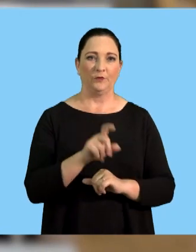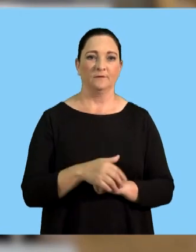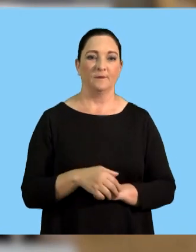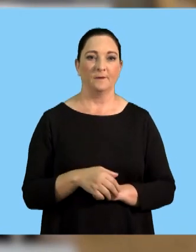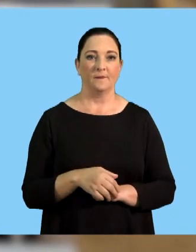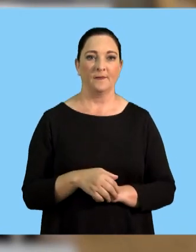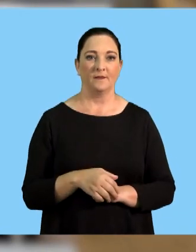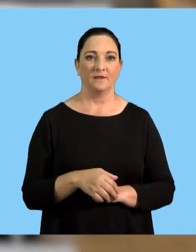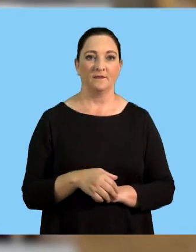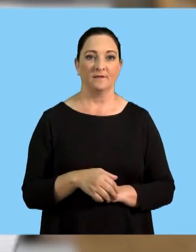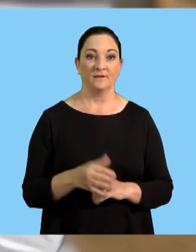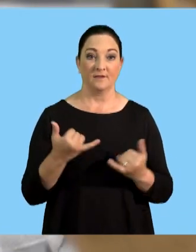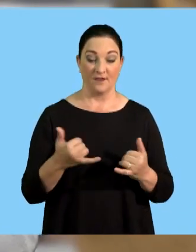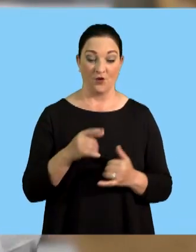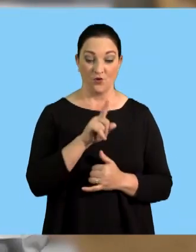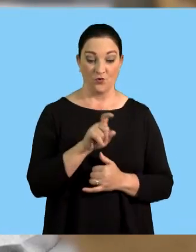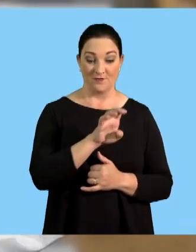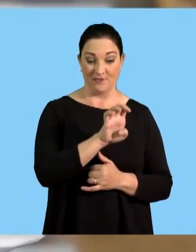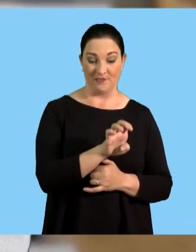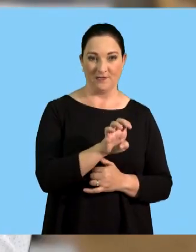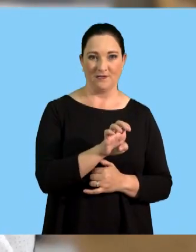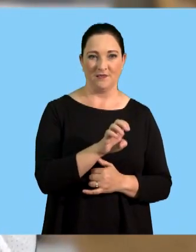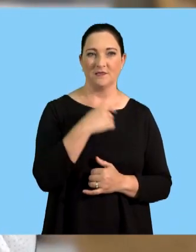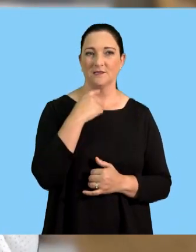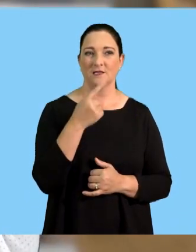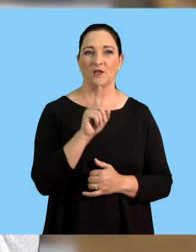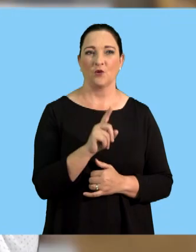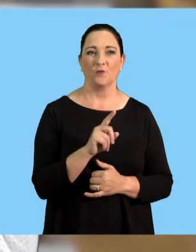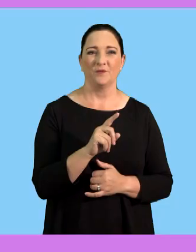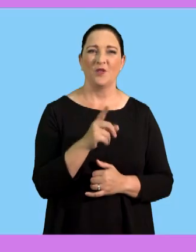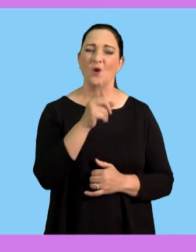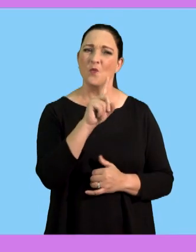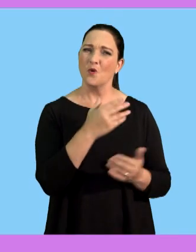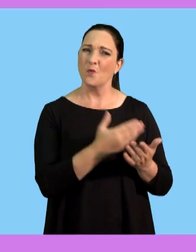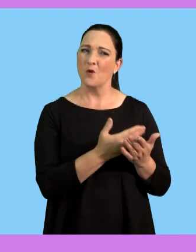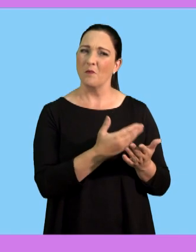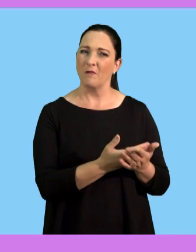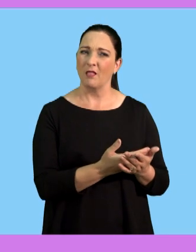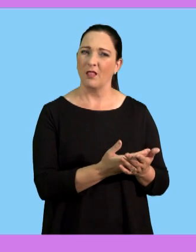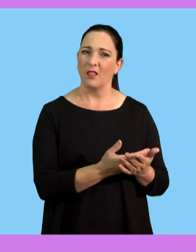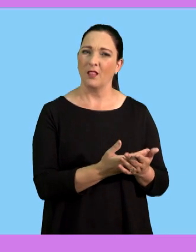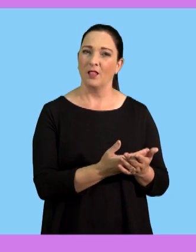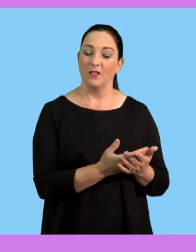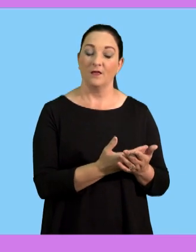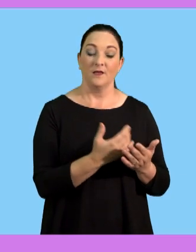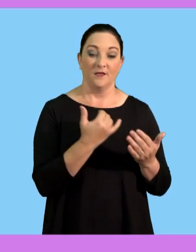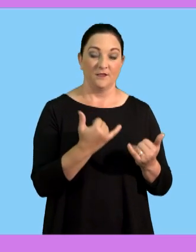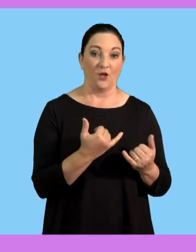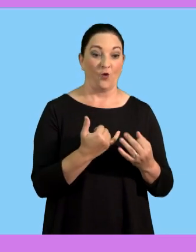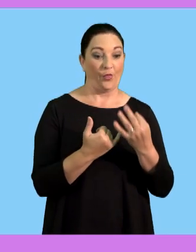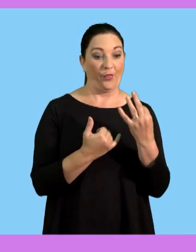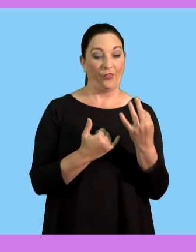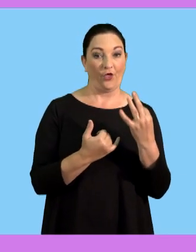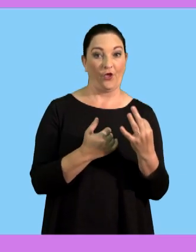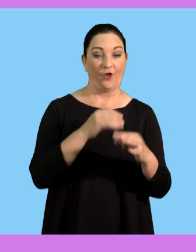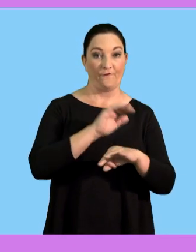question. Right, so here at question number E, we are saying what is the probability now that